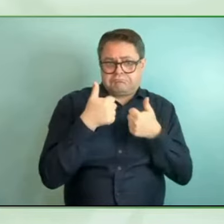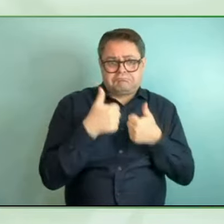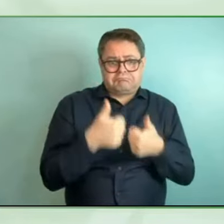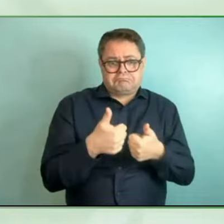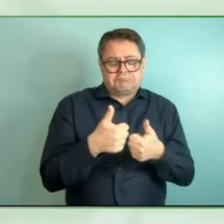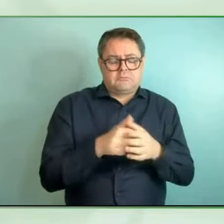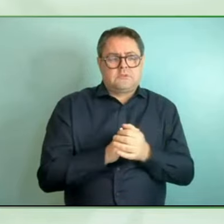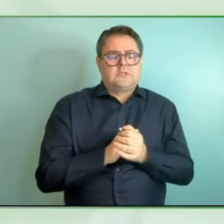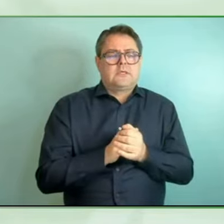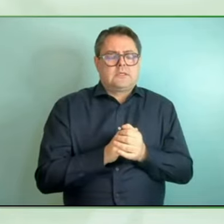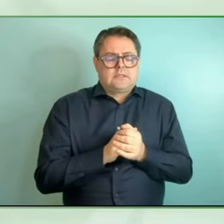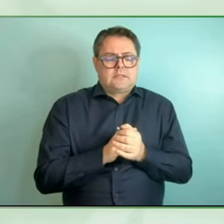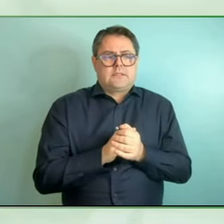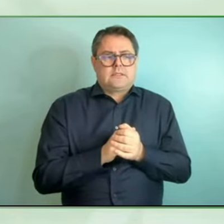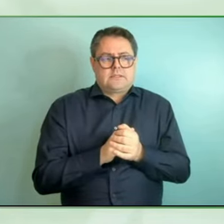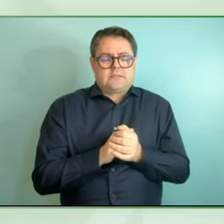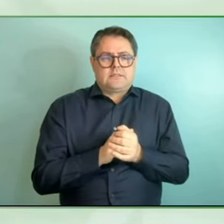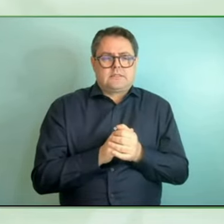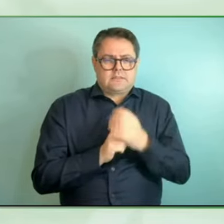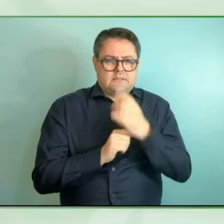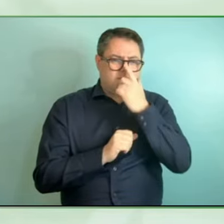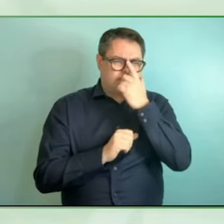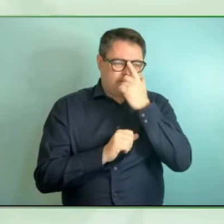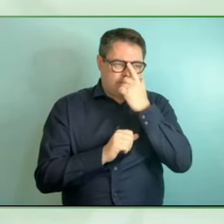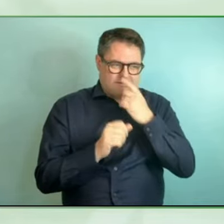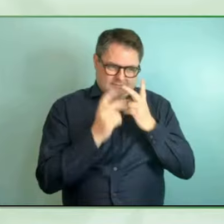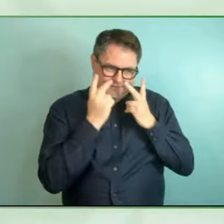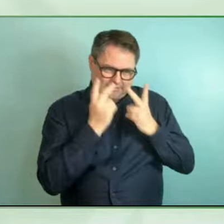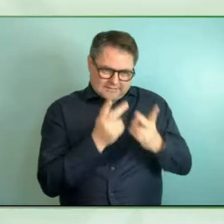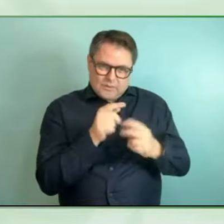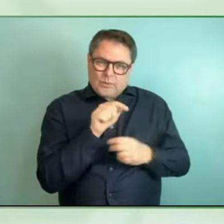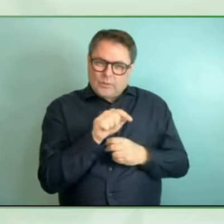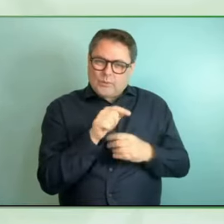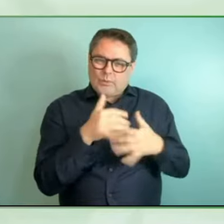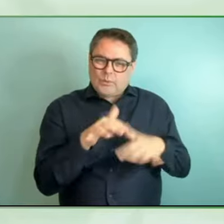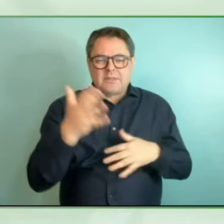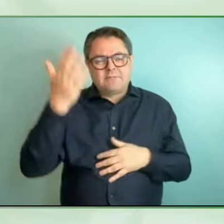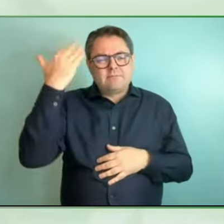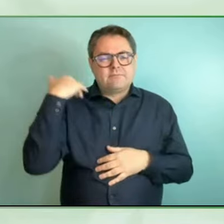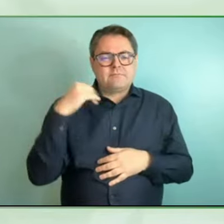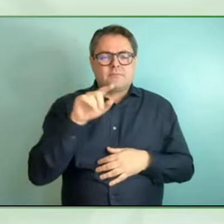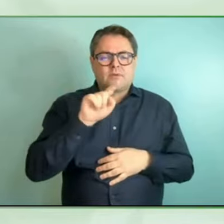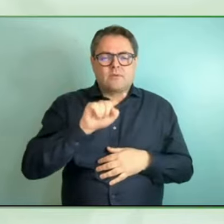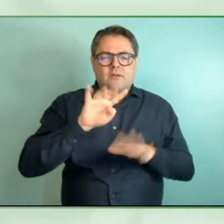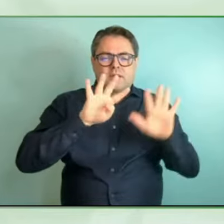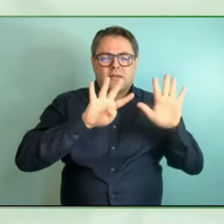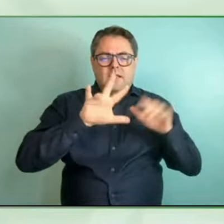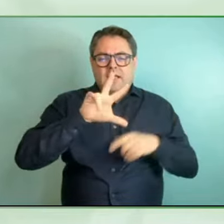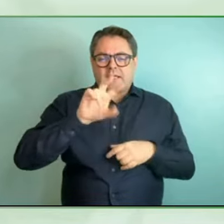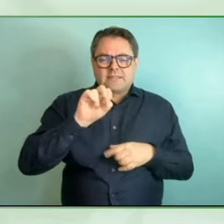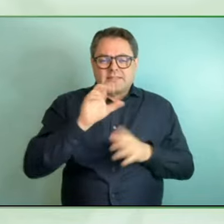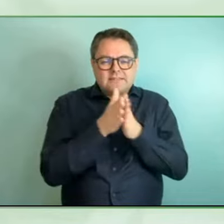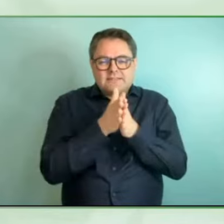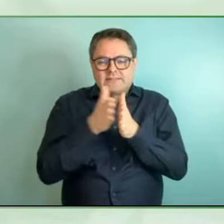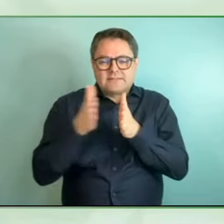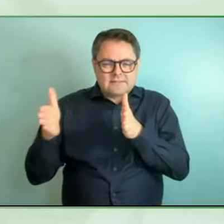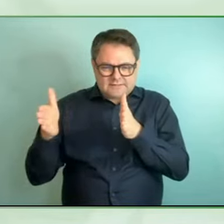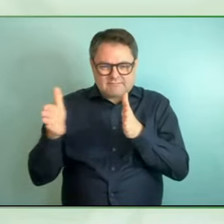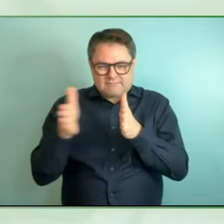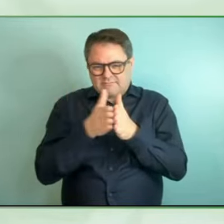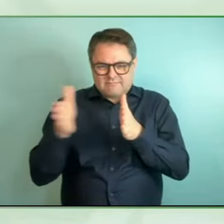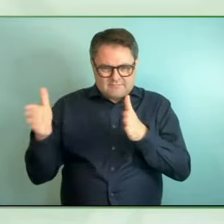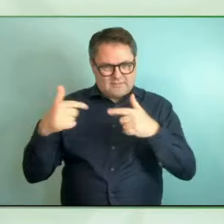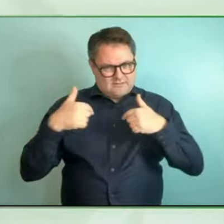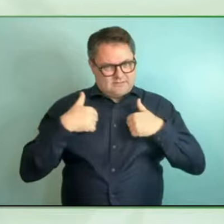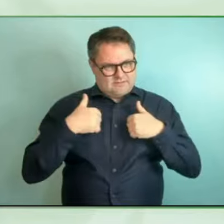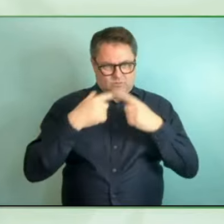This is something that I could observe too, because in the 80s, I was working in a university where we had a support center. We did not have